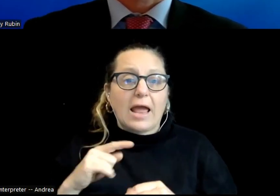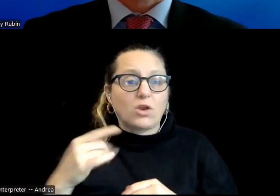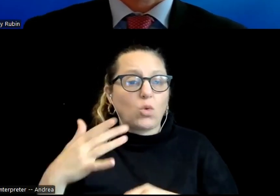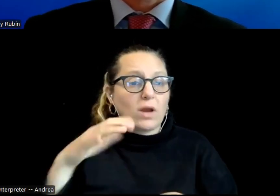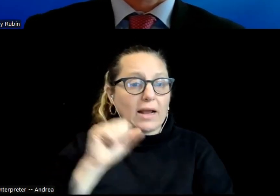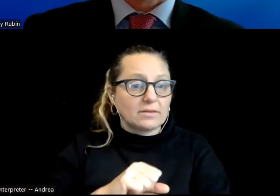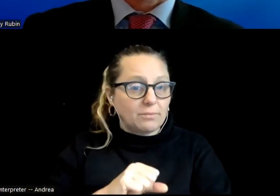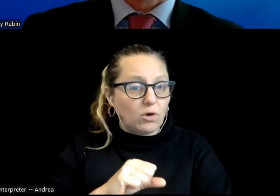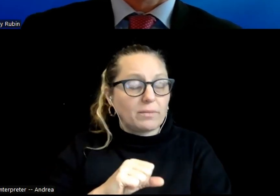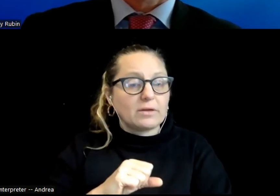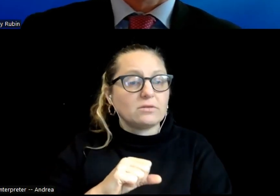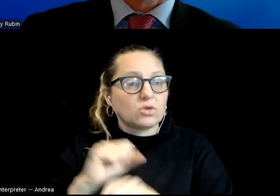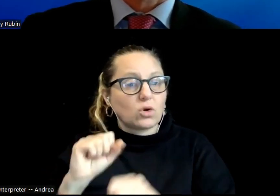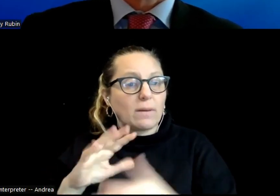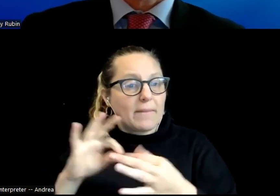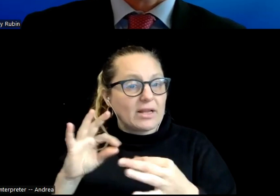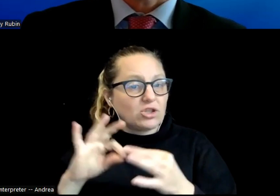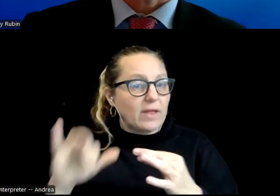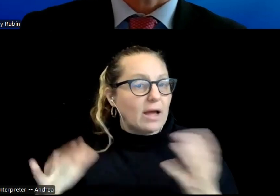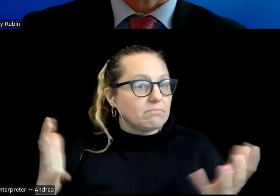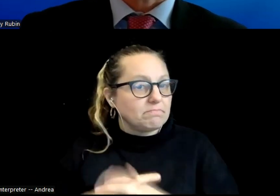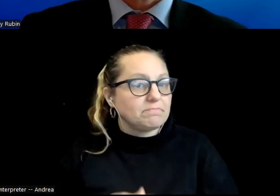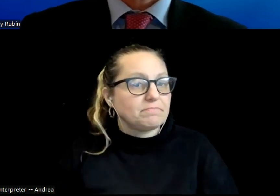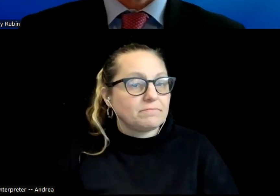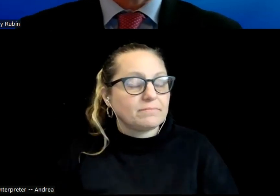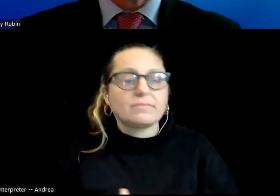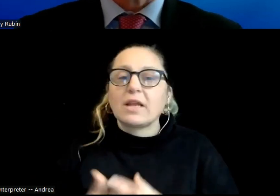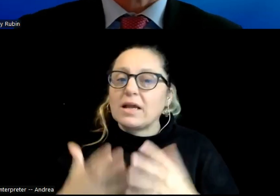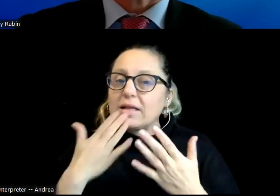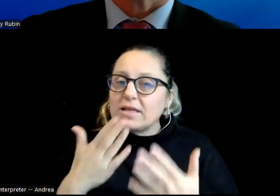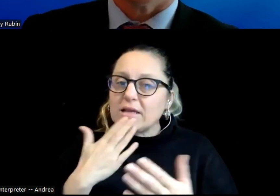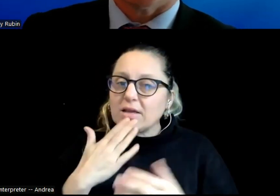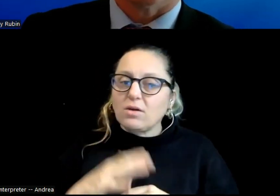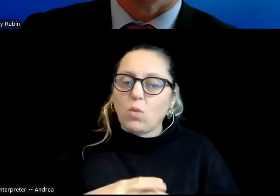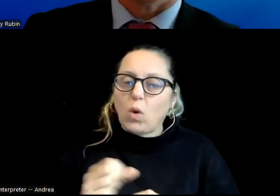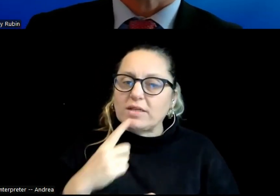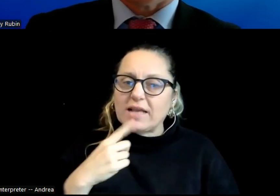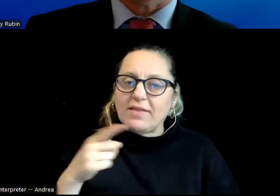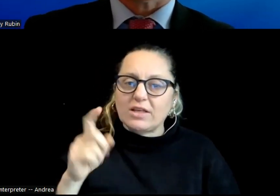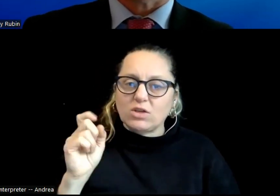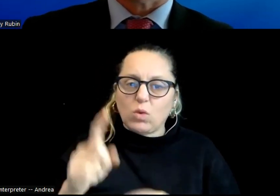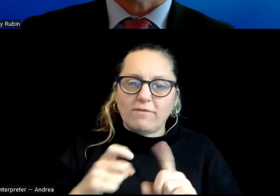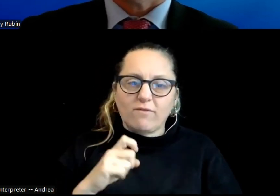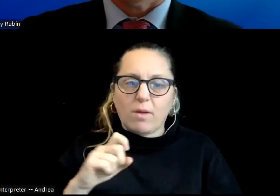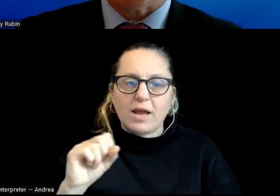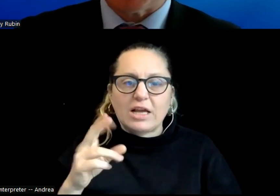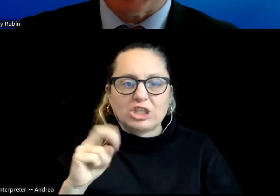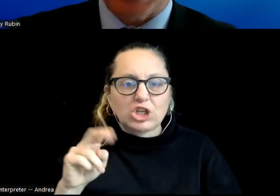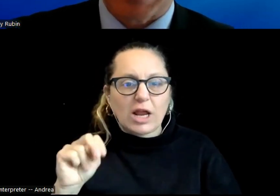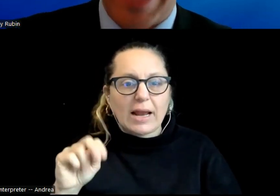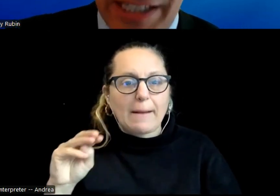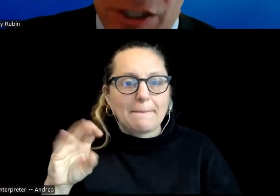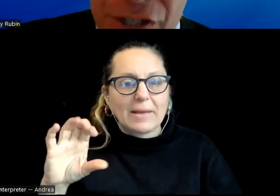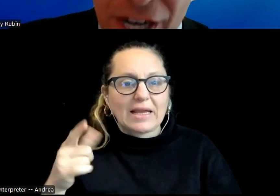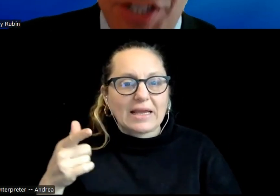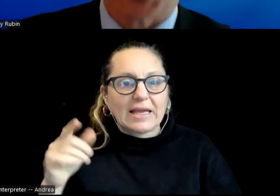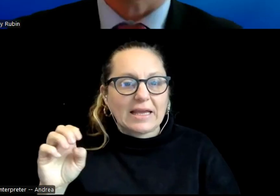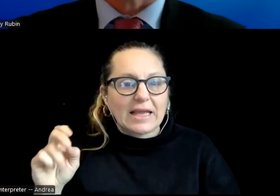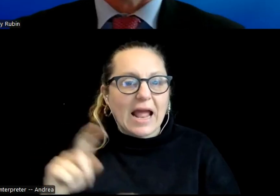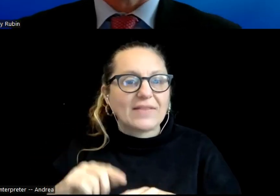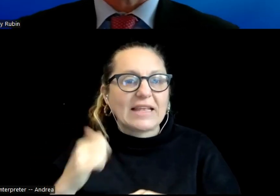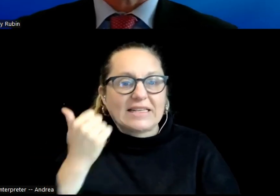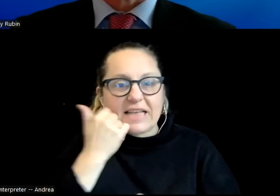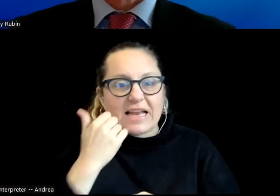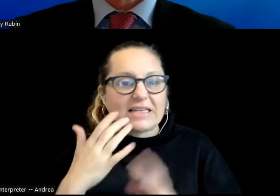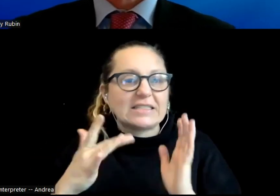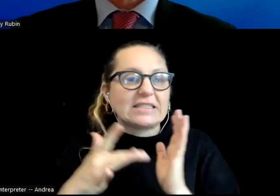appointment, you could mention that. Thank you. I want to say this question came from Shannon McKee at the Dentist Technical Education